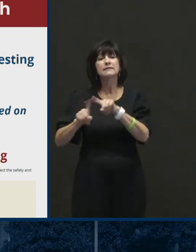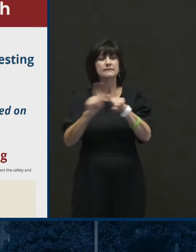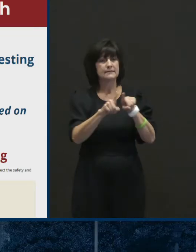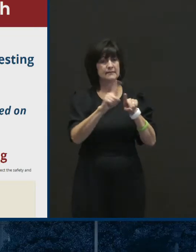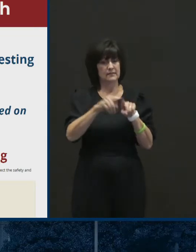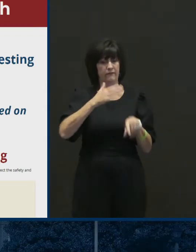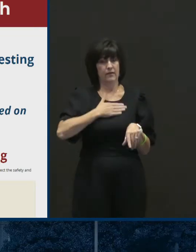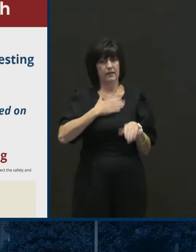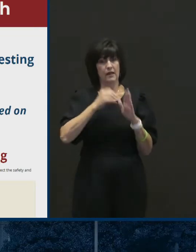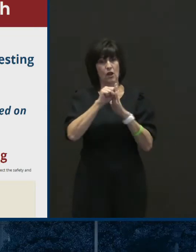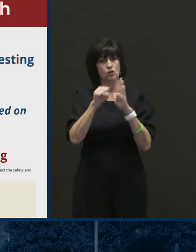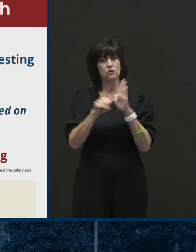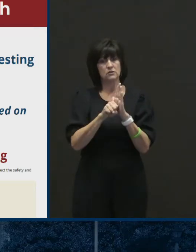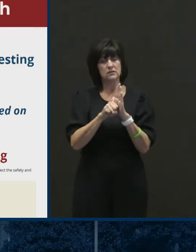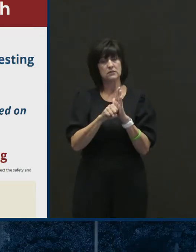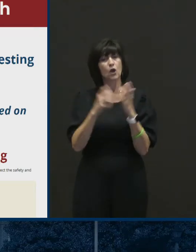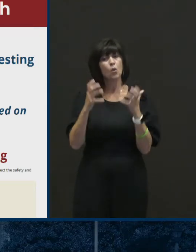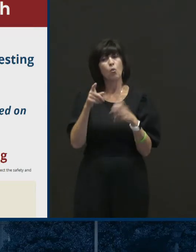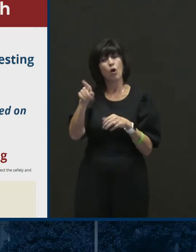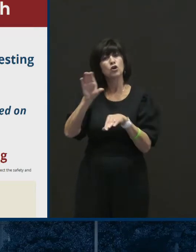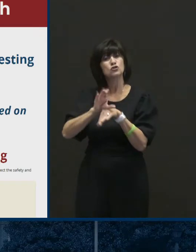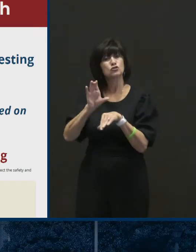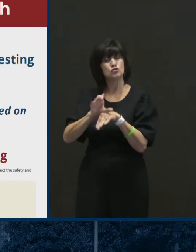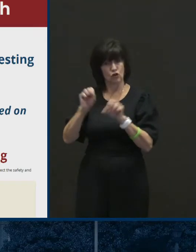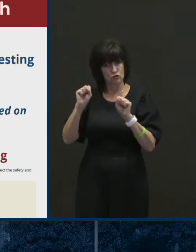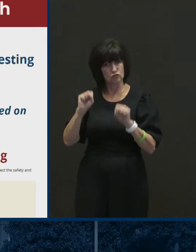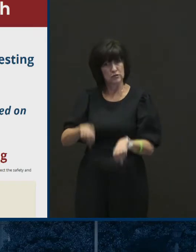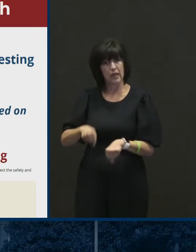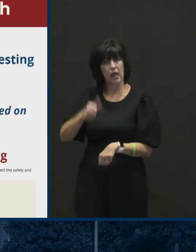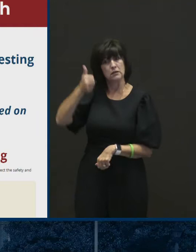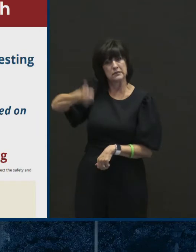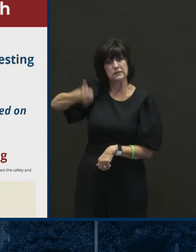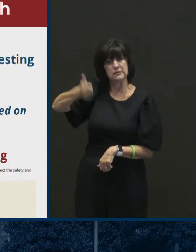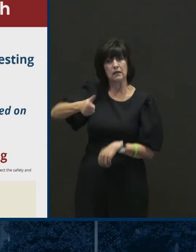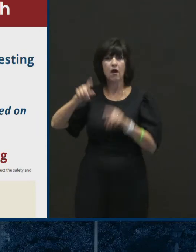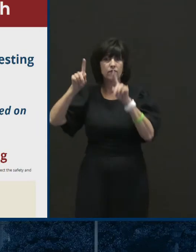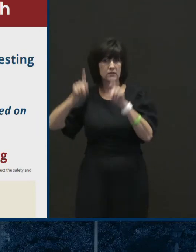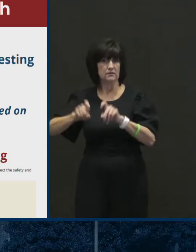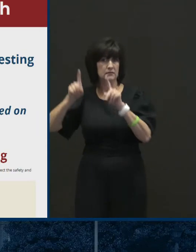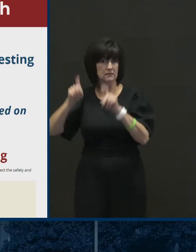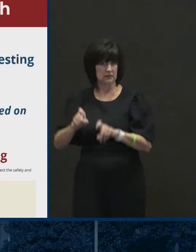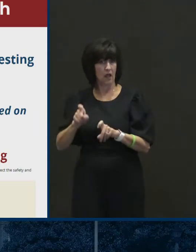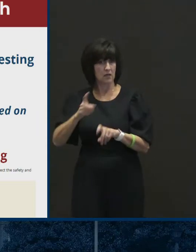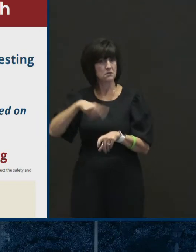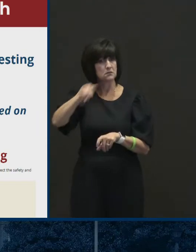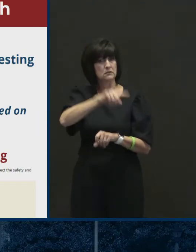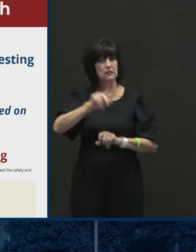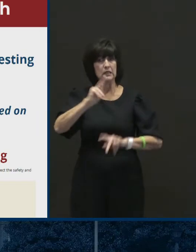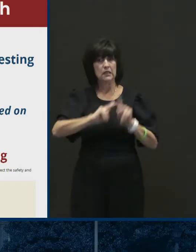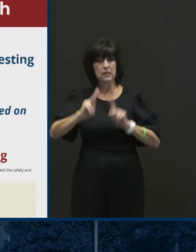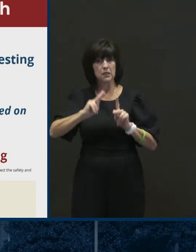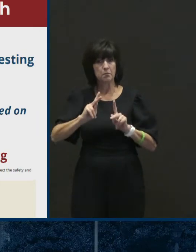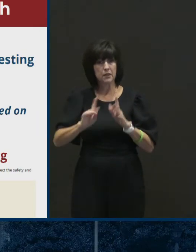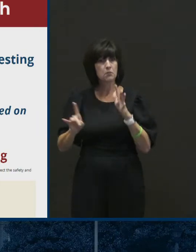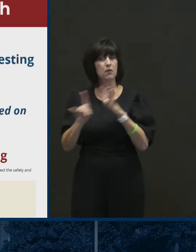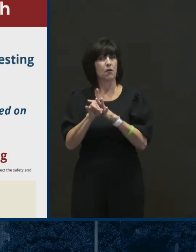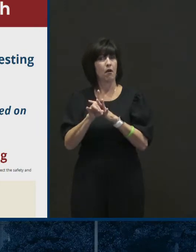state, to be able to do their own testing. So we want to be able to provide that support. So more to come on that. And we also are